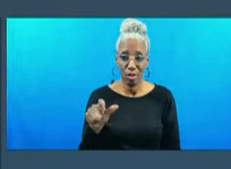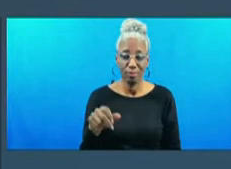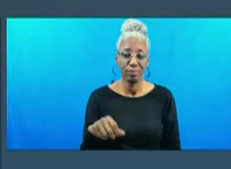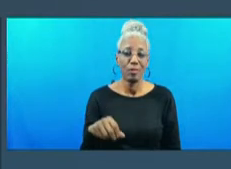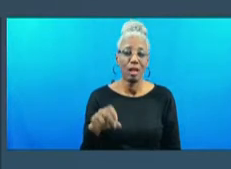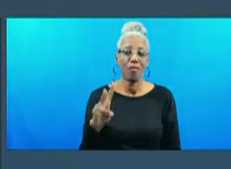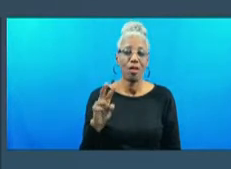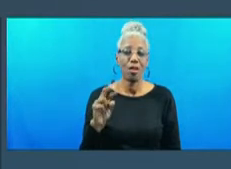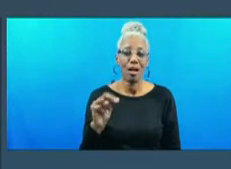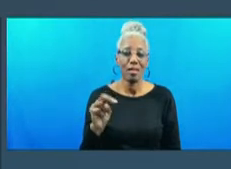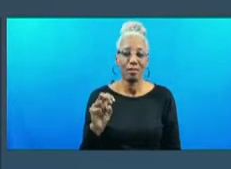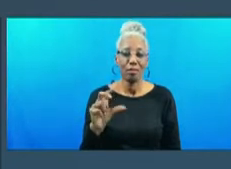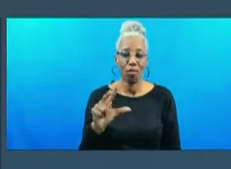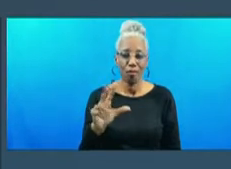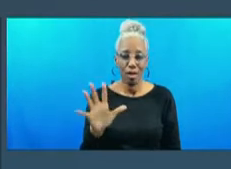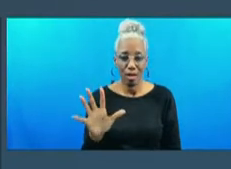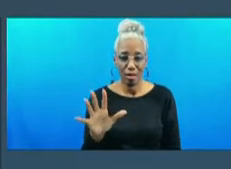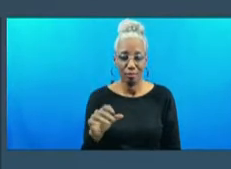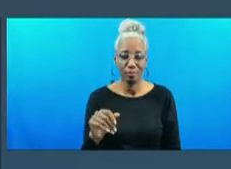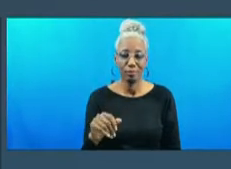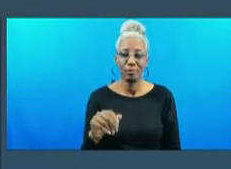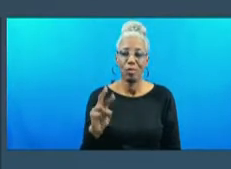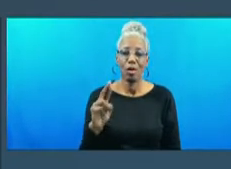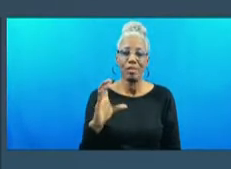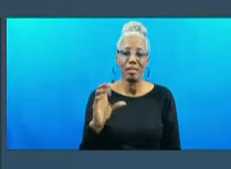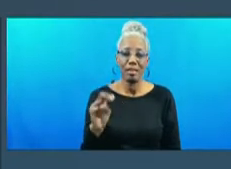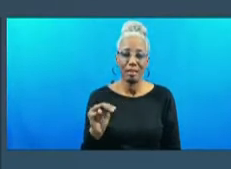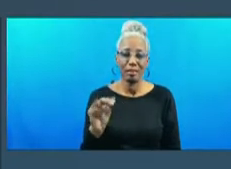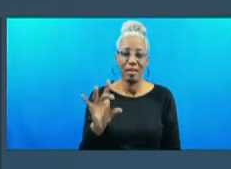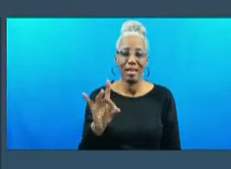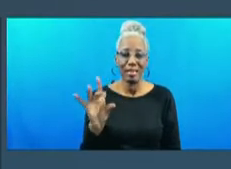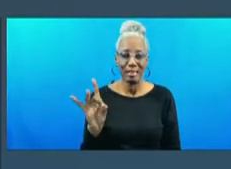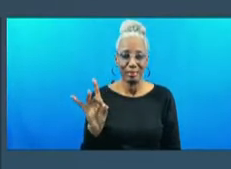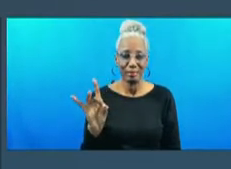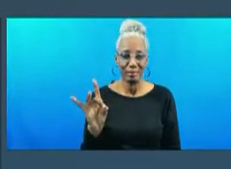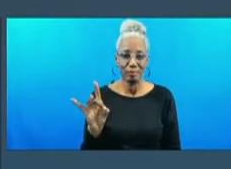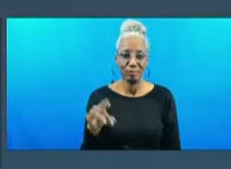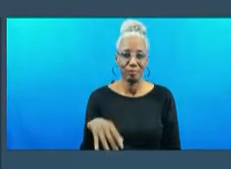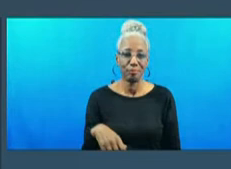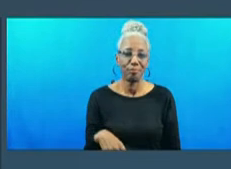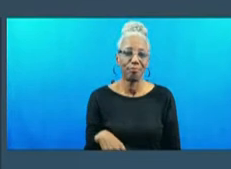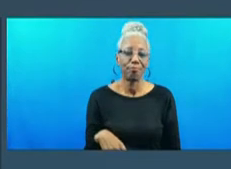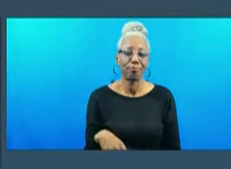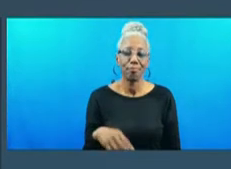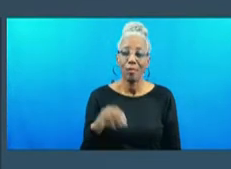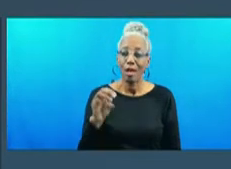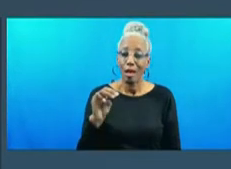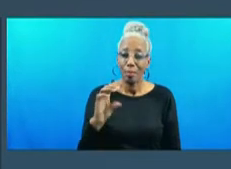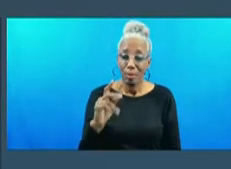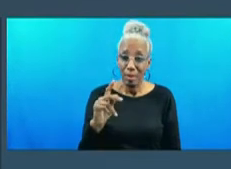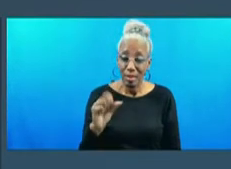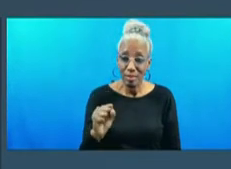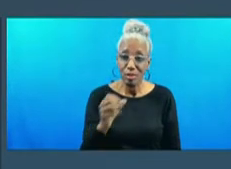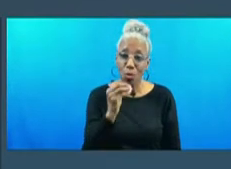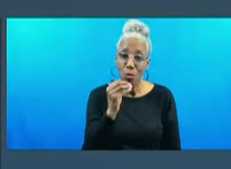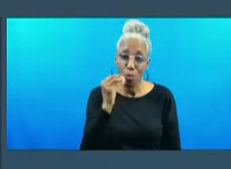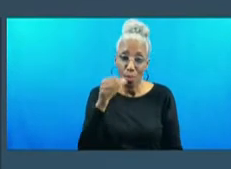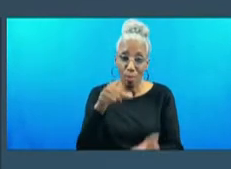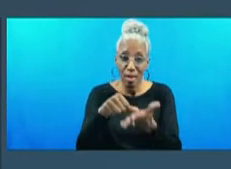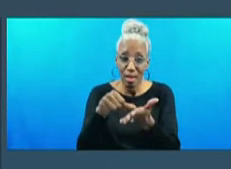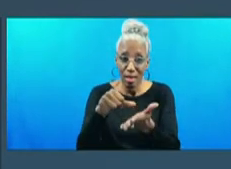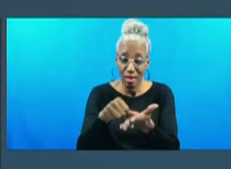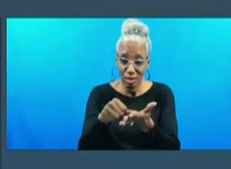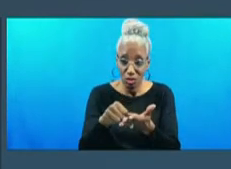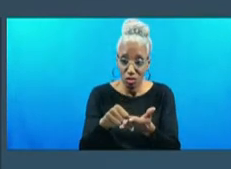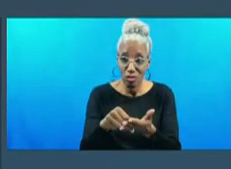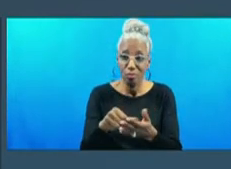35, RCN 88. The MCPS homepage on the web